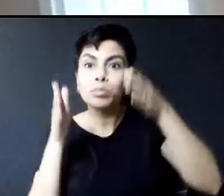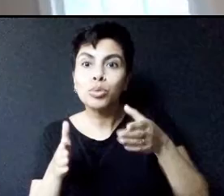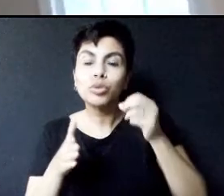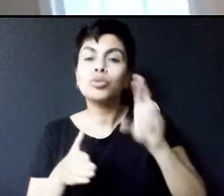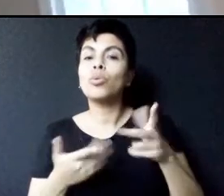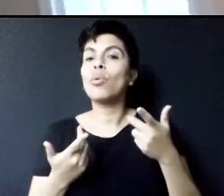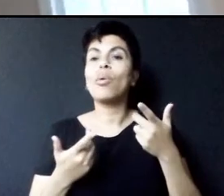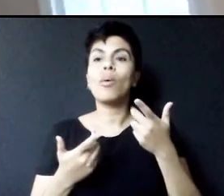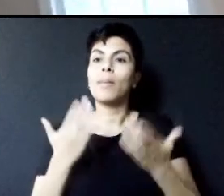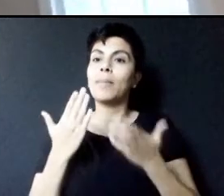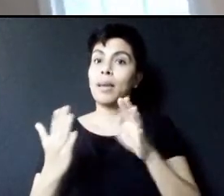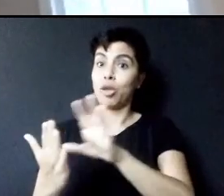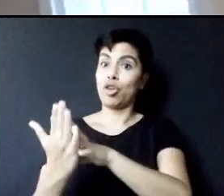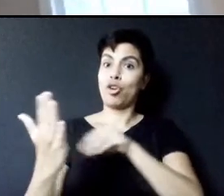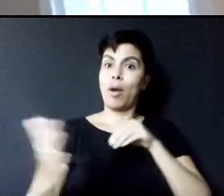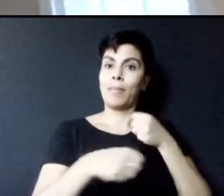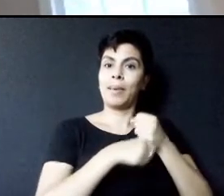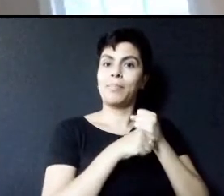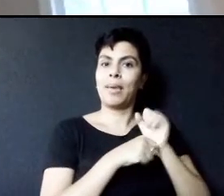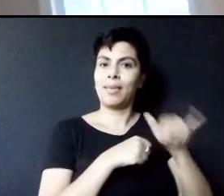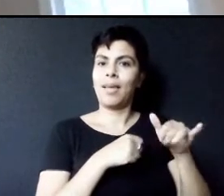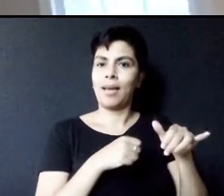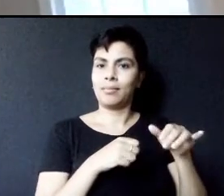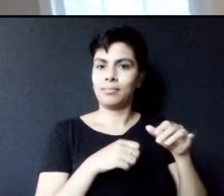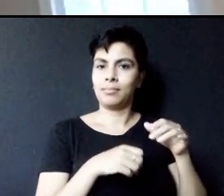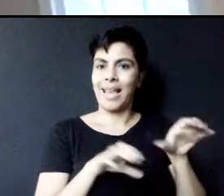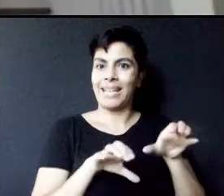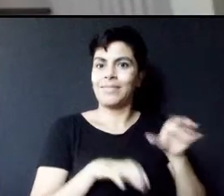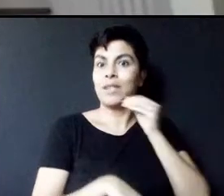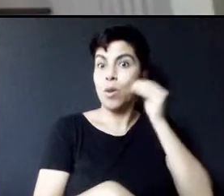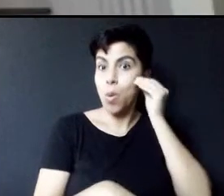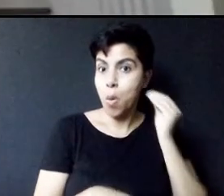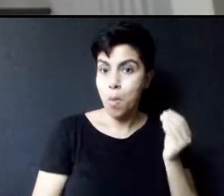or help create similar activities at home?